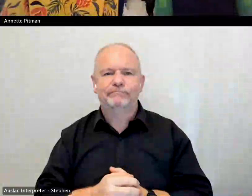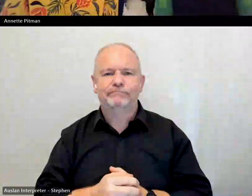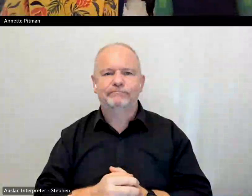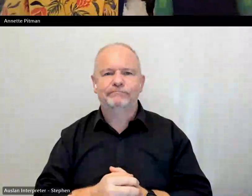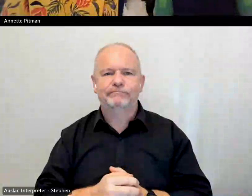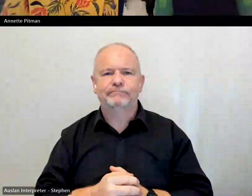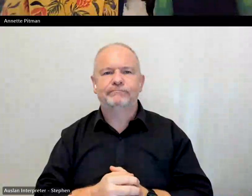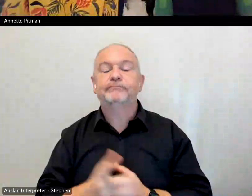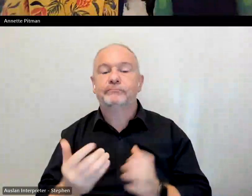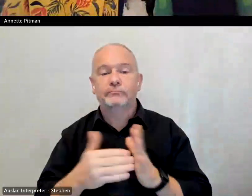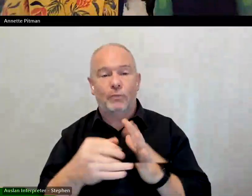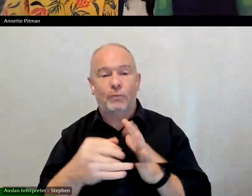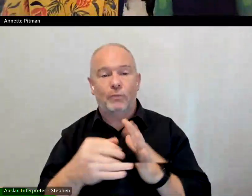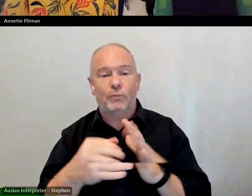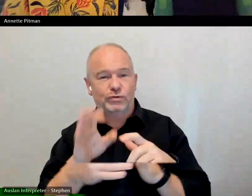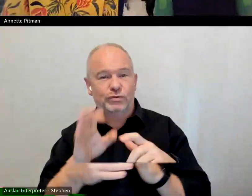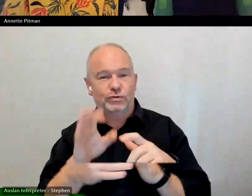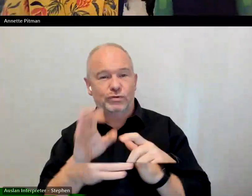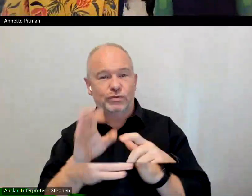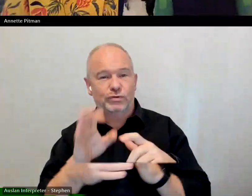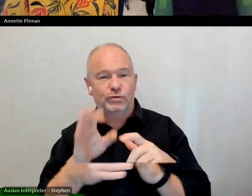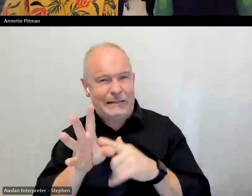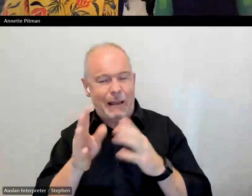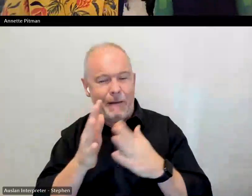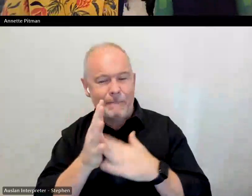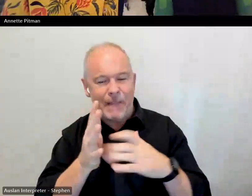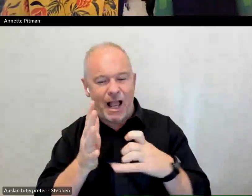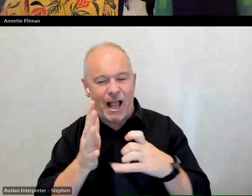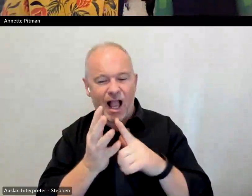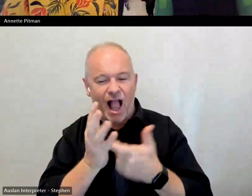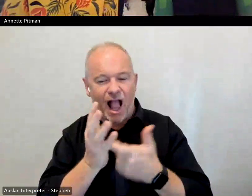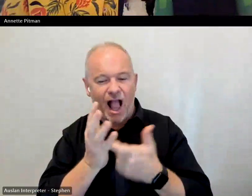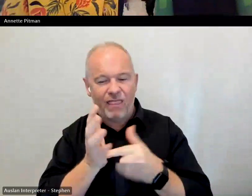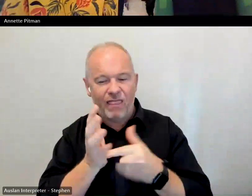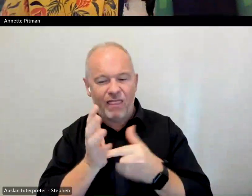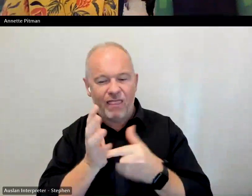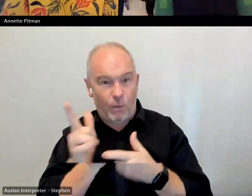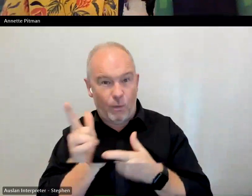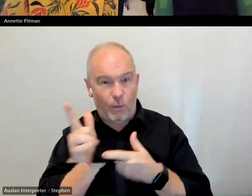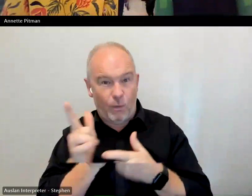Just a question about Western Sydney. Does the Macarthur area sit in Western Sydney?